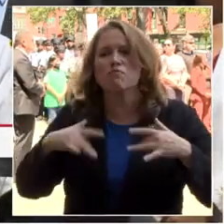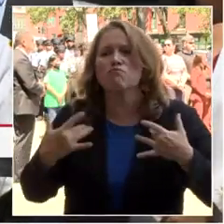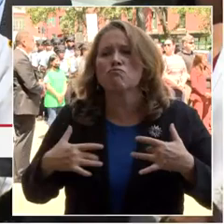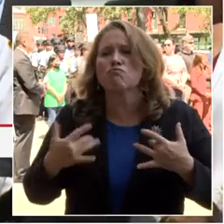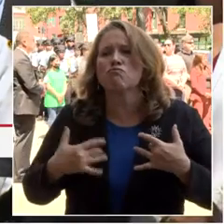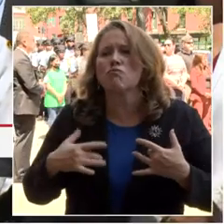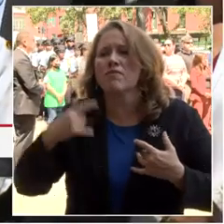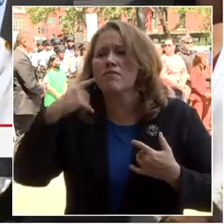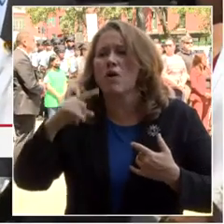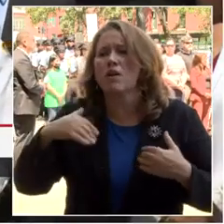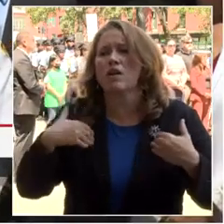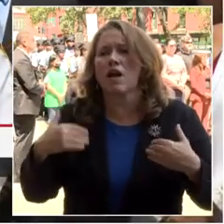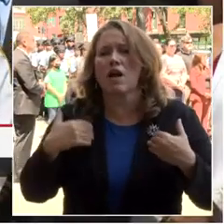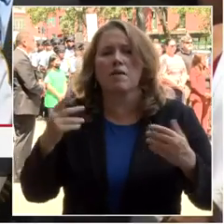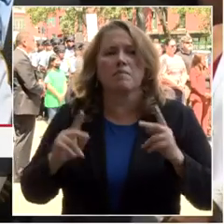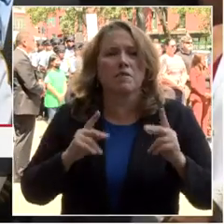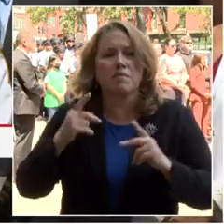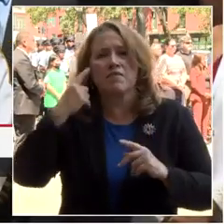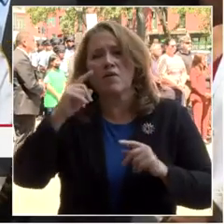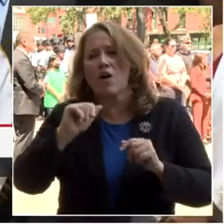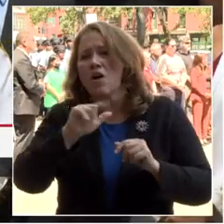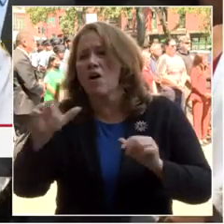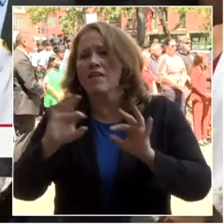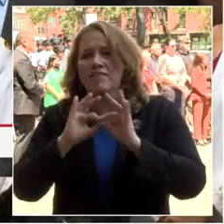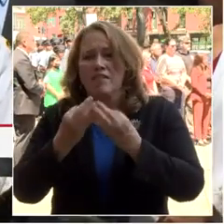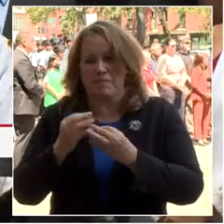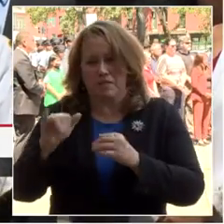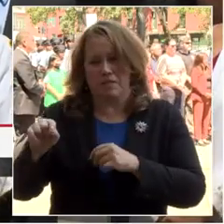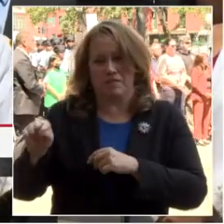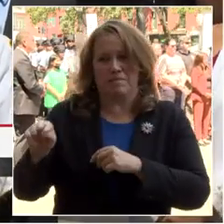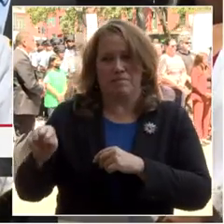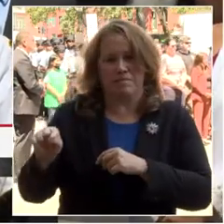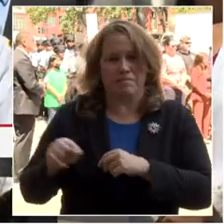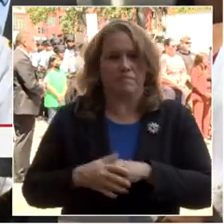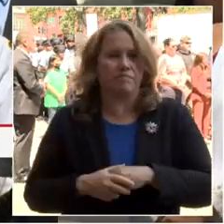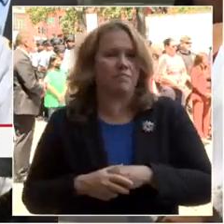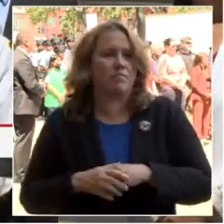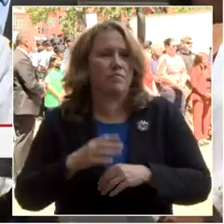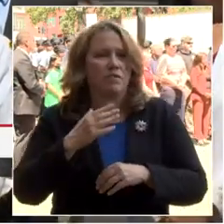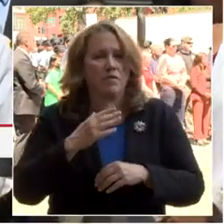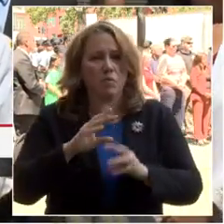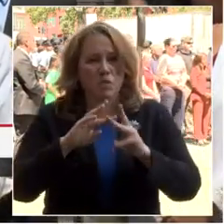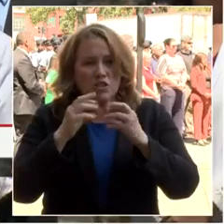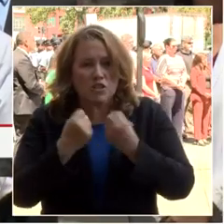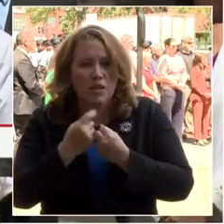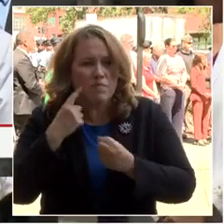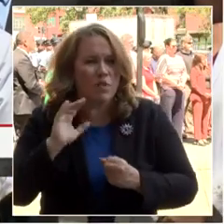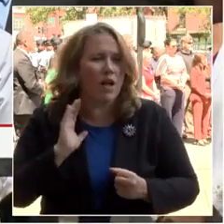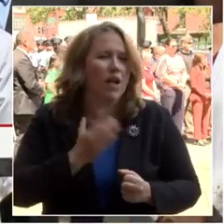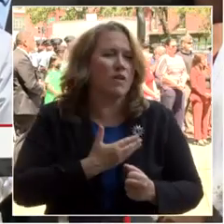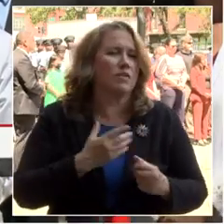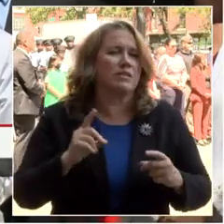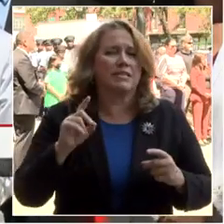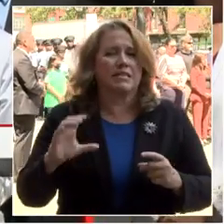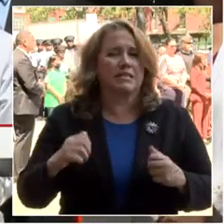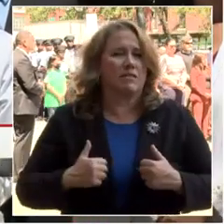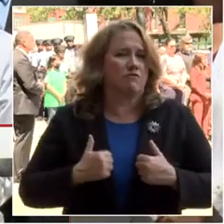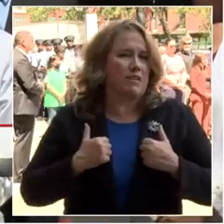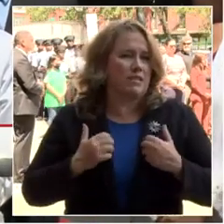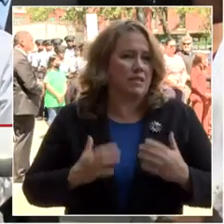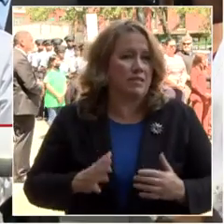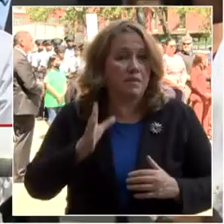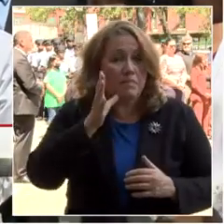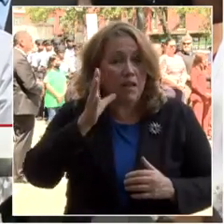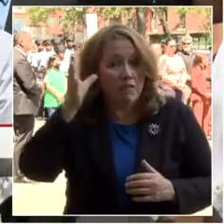for tweens. It's a one-stop shop for summer fun for district residents. Teens and parents can text to